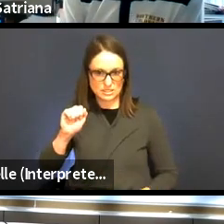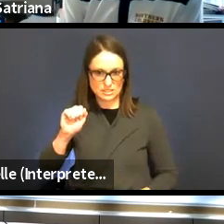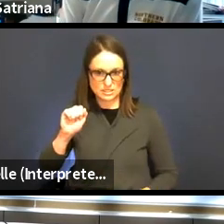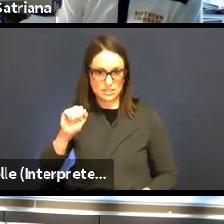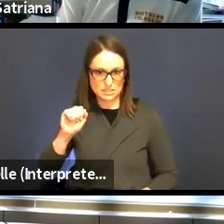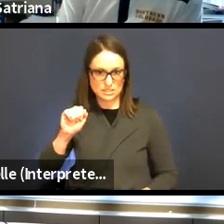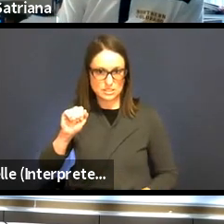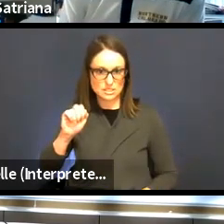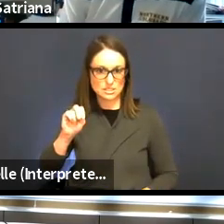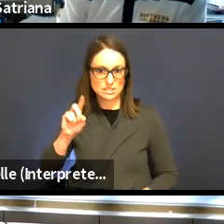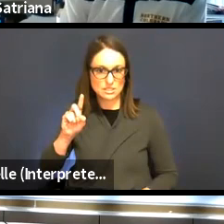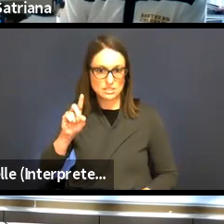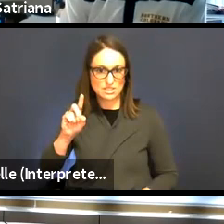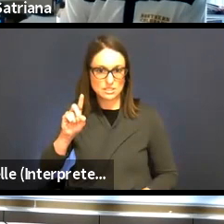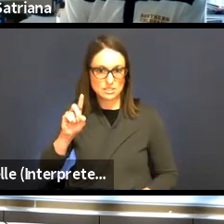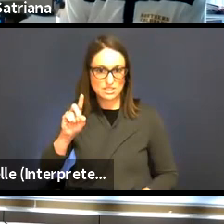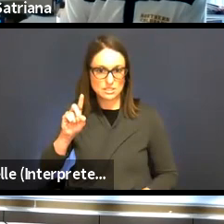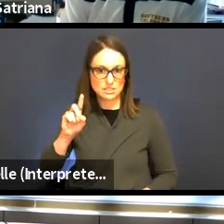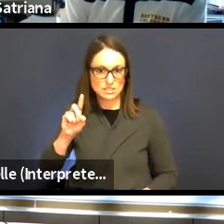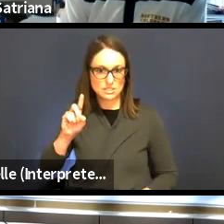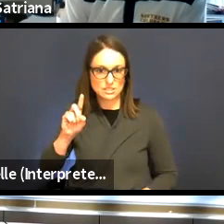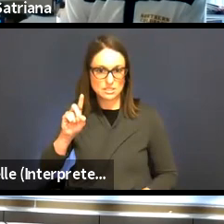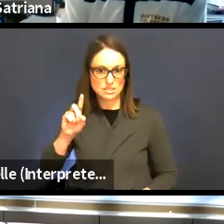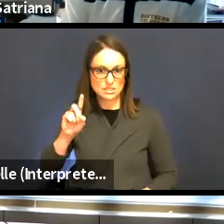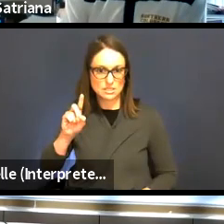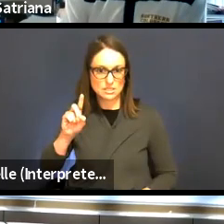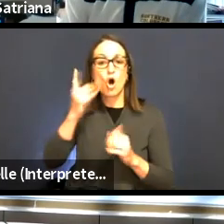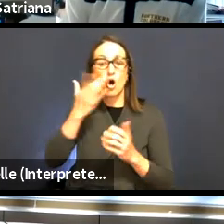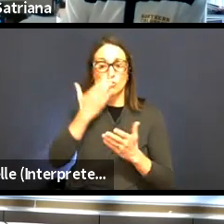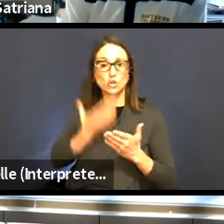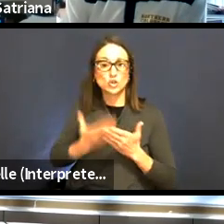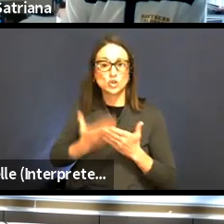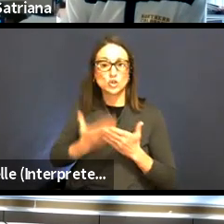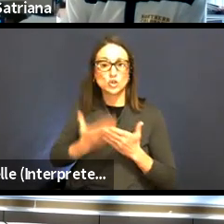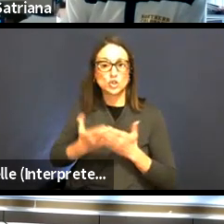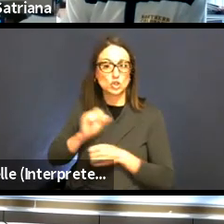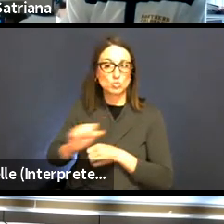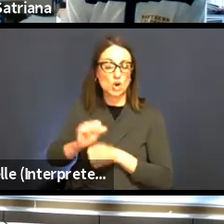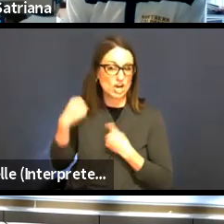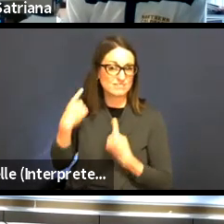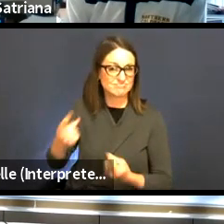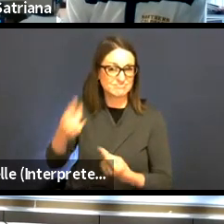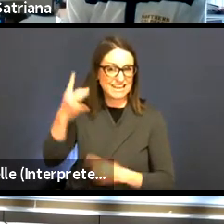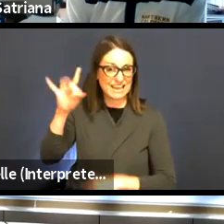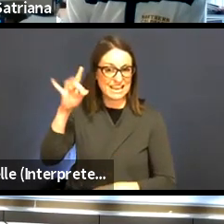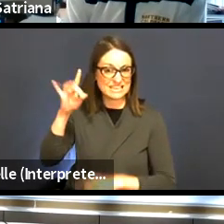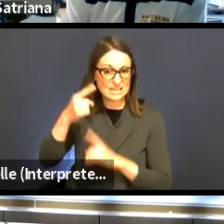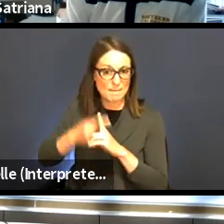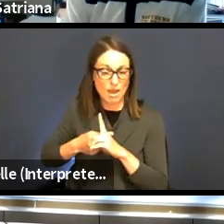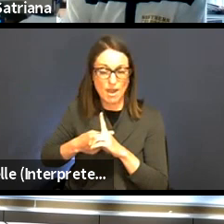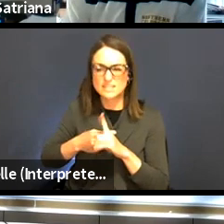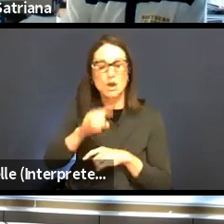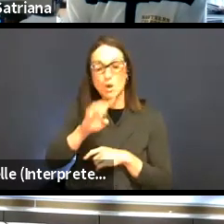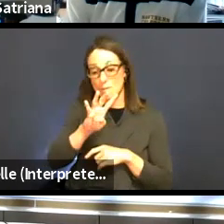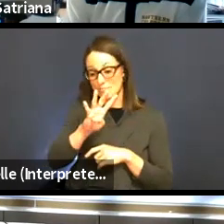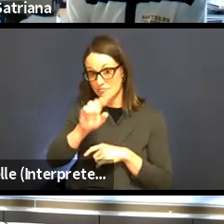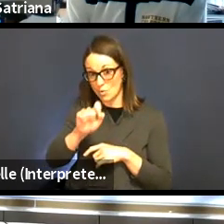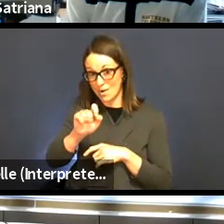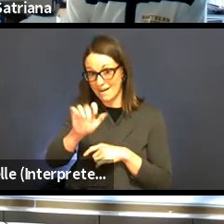all the good work that this university has done in the last 18 months. We would have put over $4.5 million into our